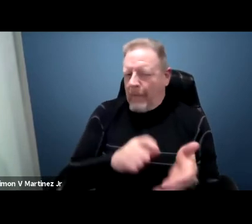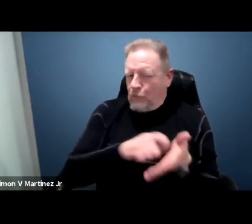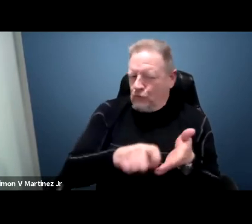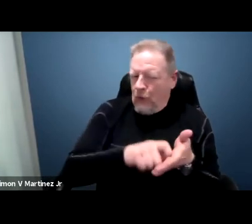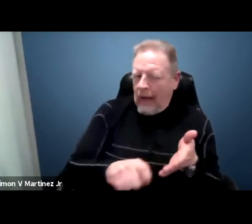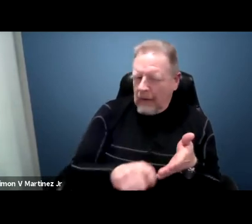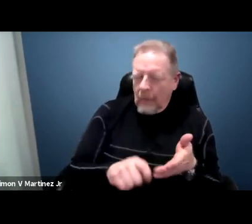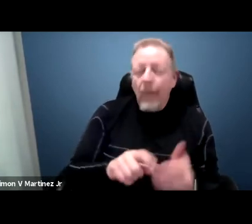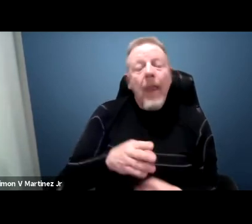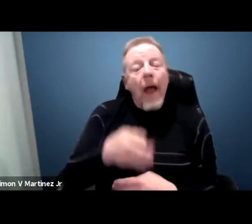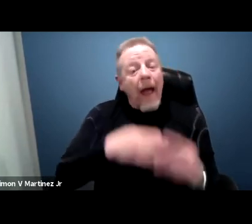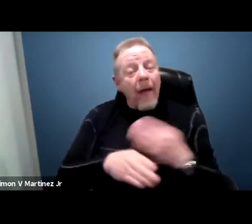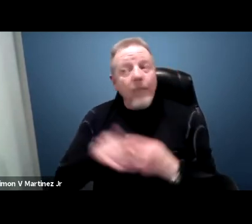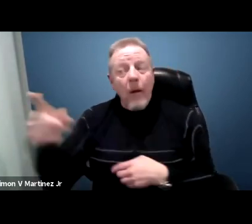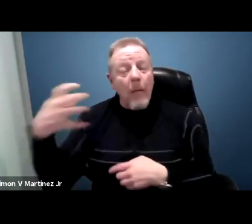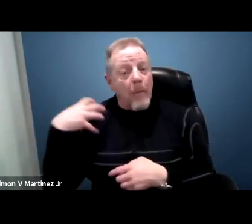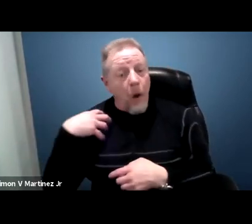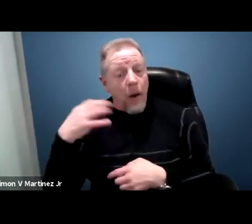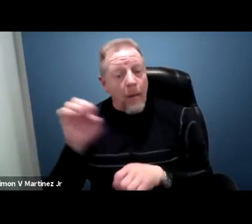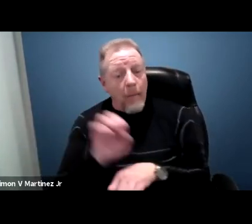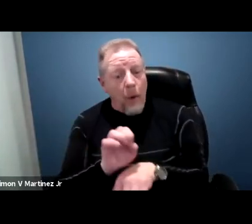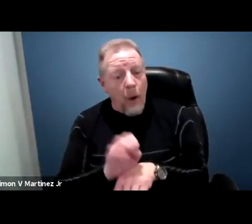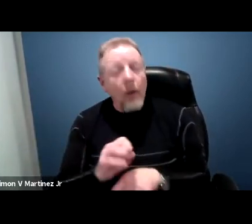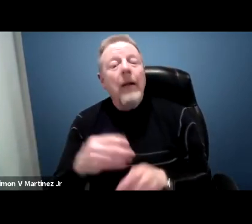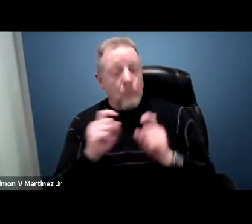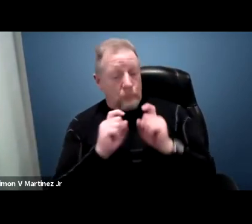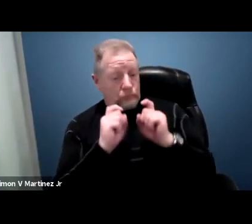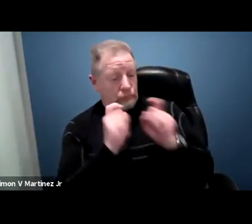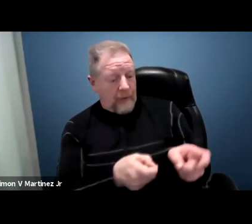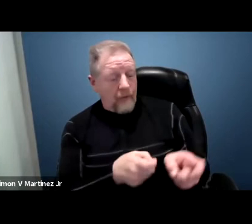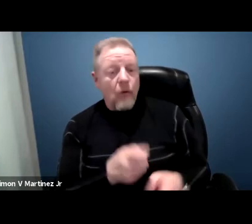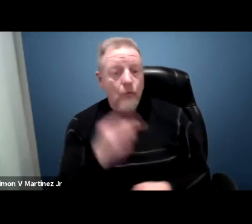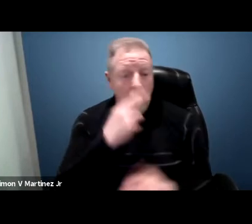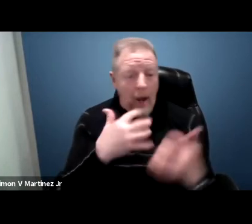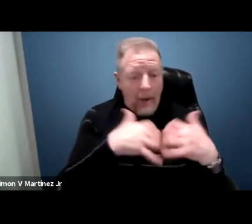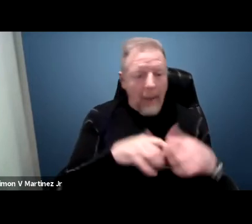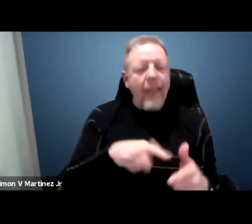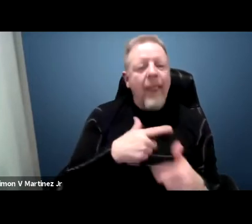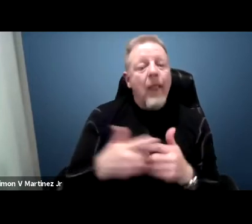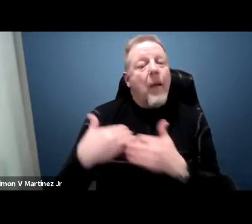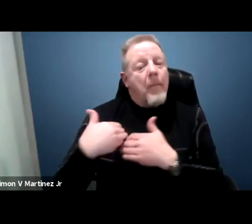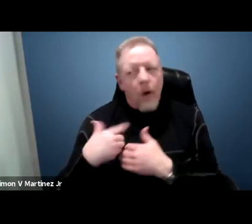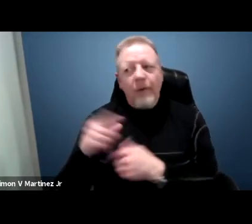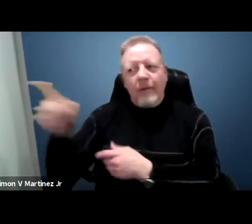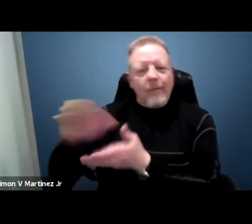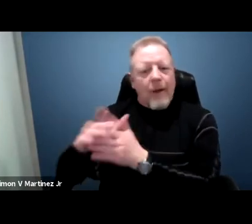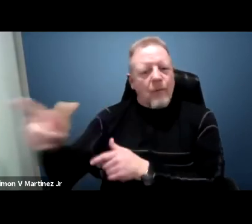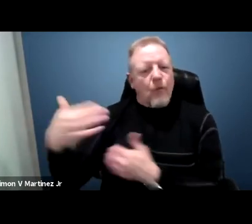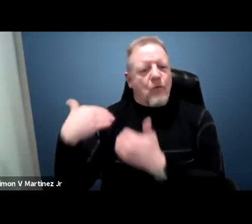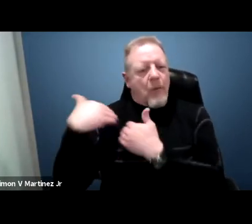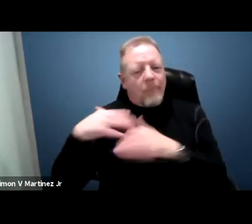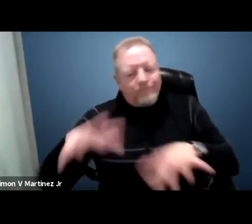So after the employee makes the request for a reasonable accommodation, the burden then shifts to the employer to